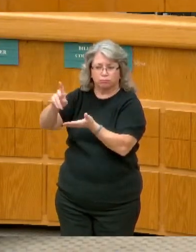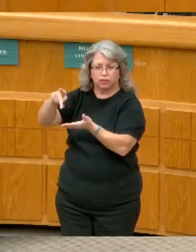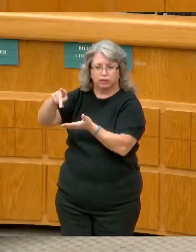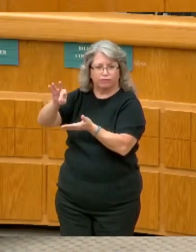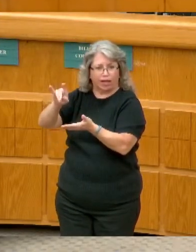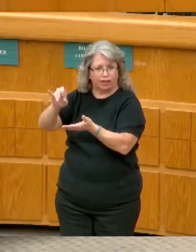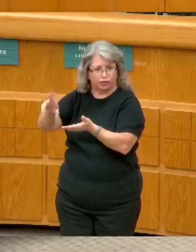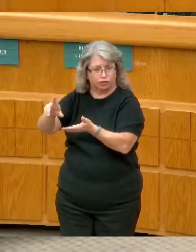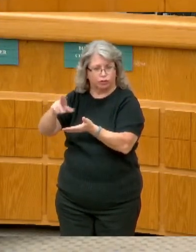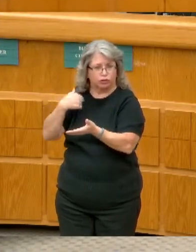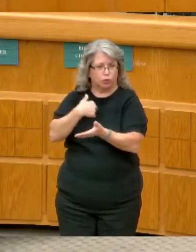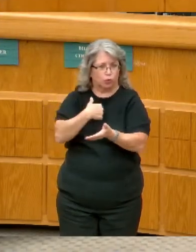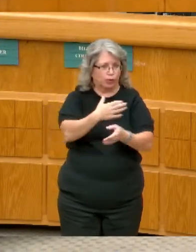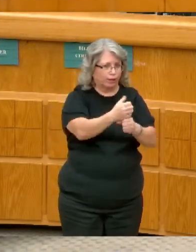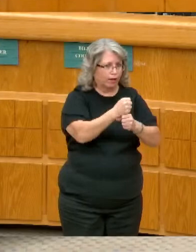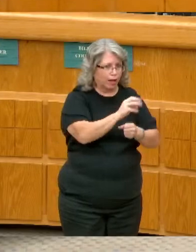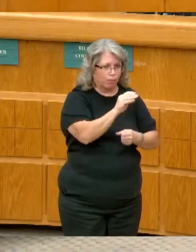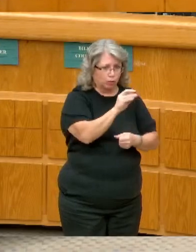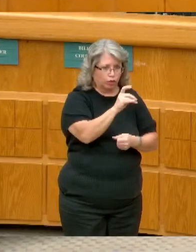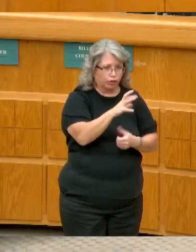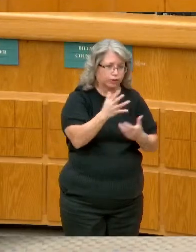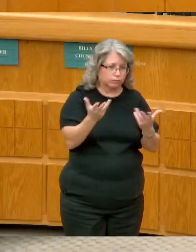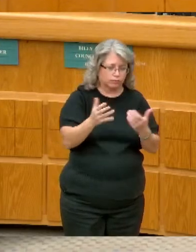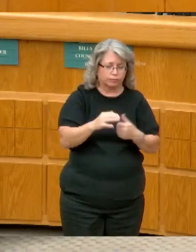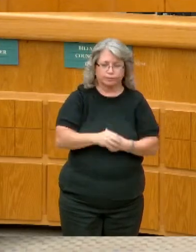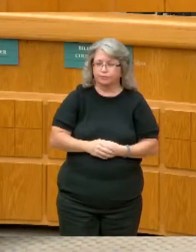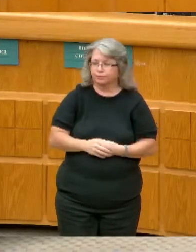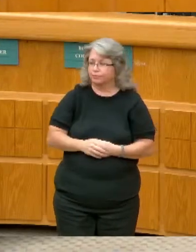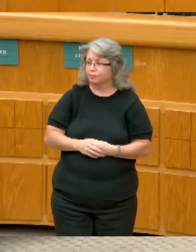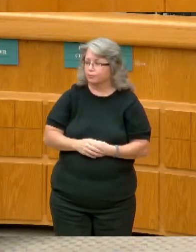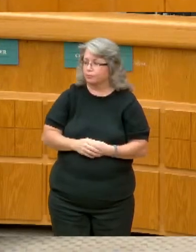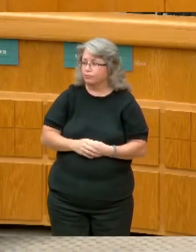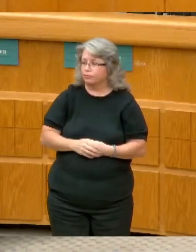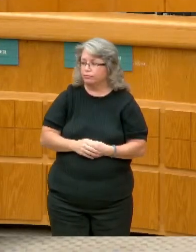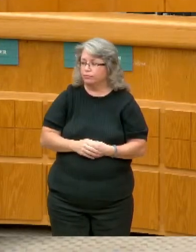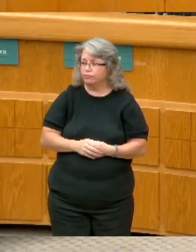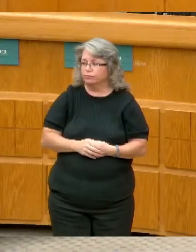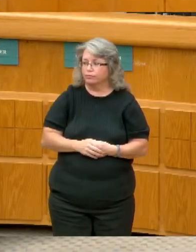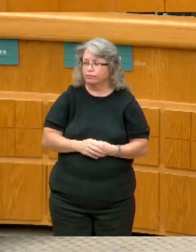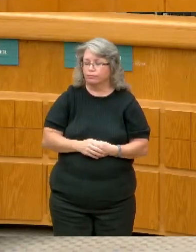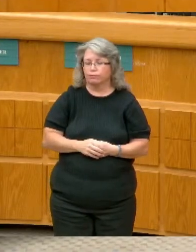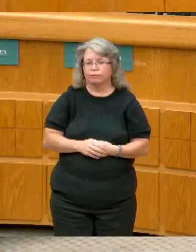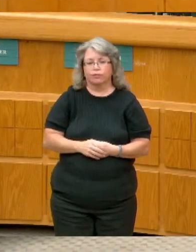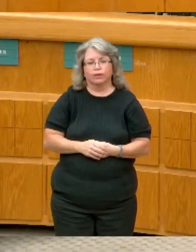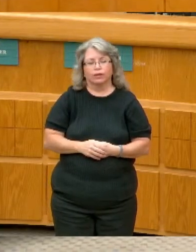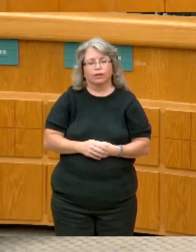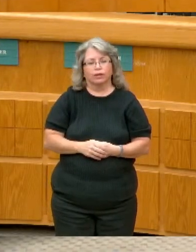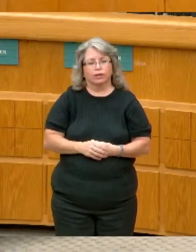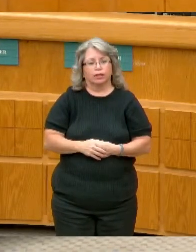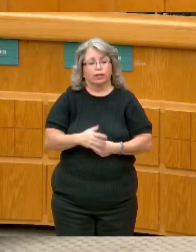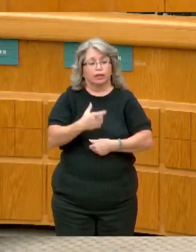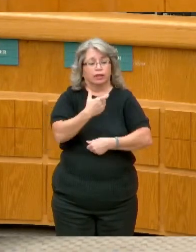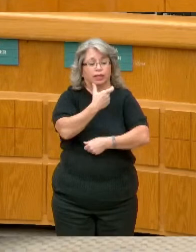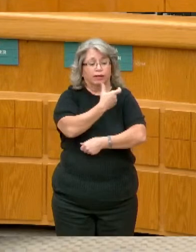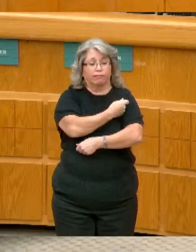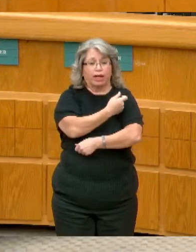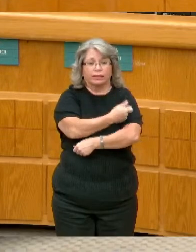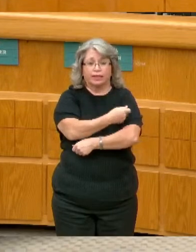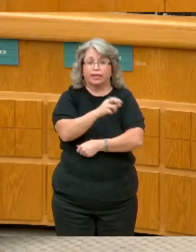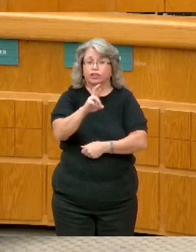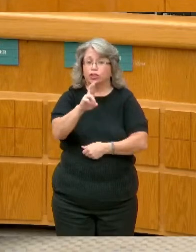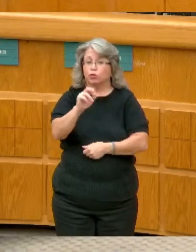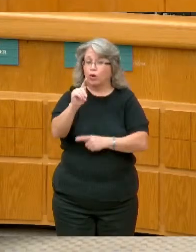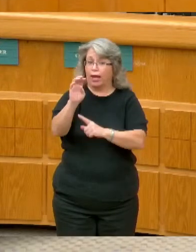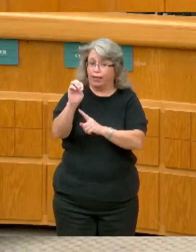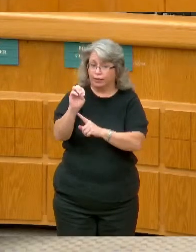slide. The vaccination rates, you'll see for Nueces County, we are making a difference. We are moving that needle.